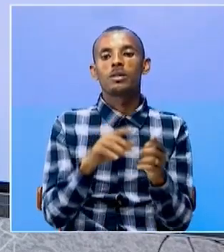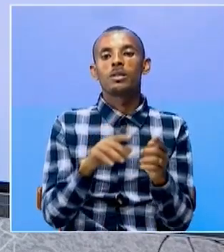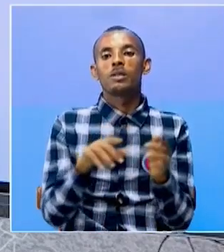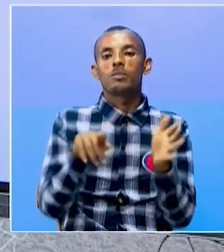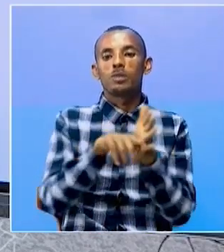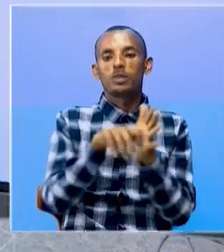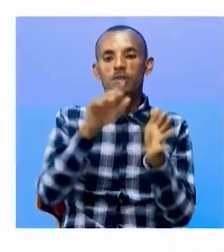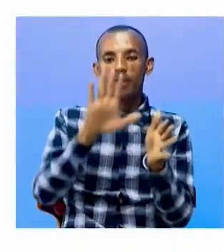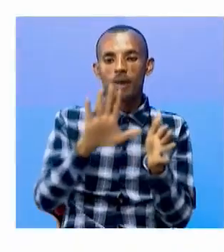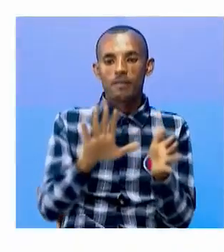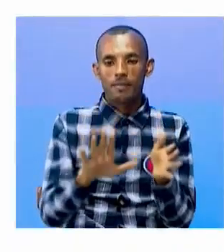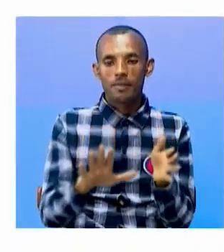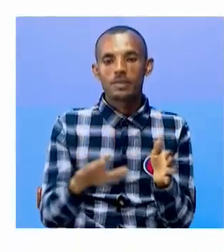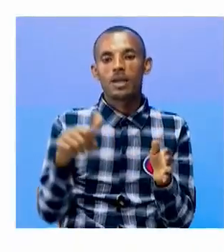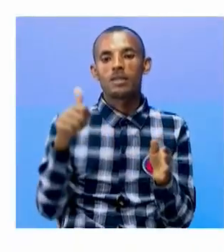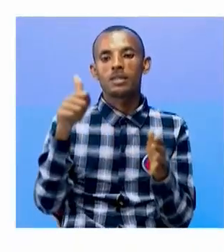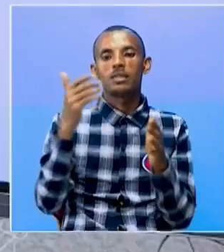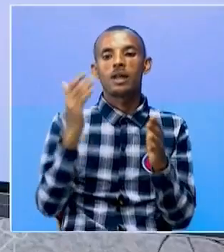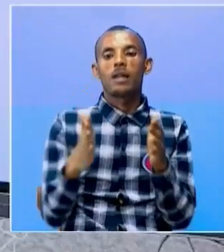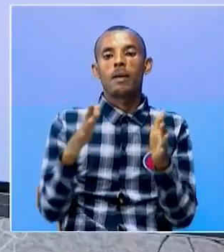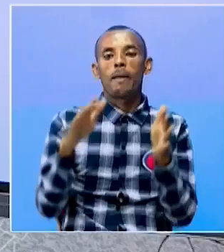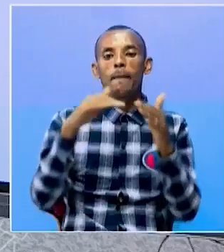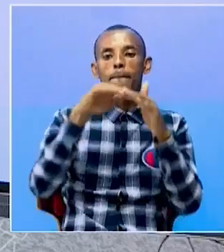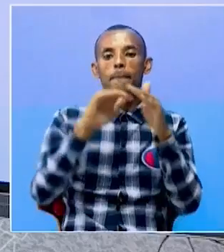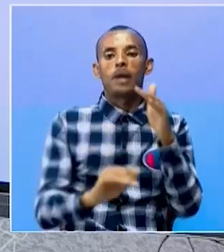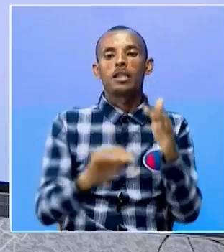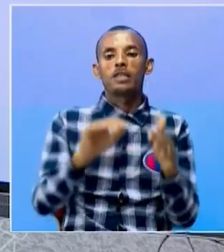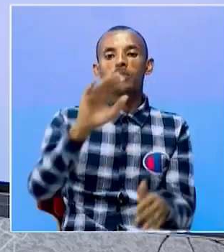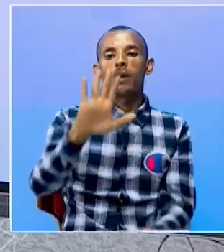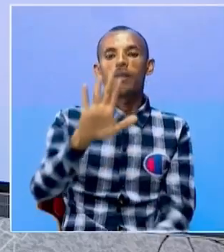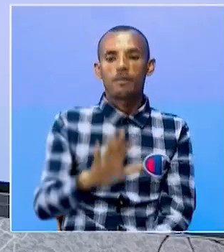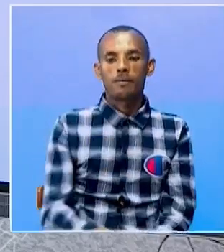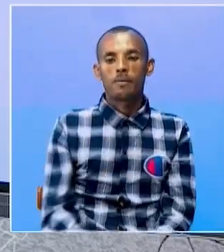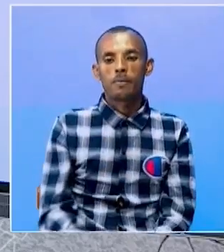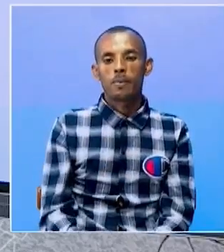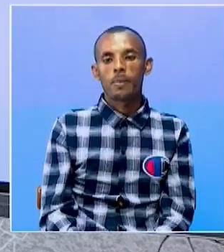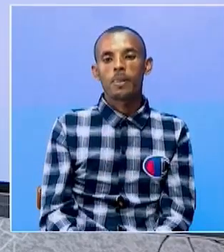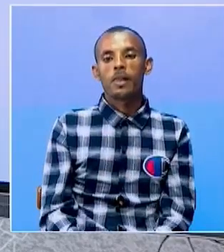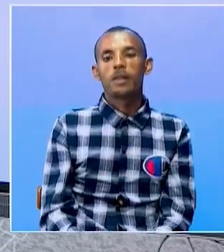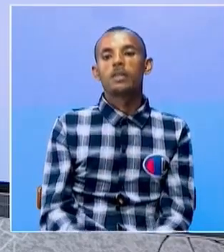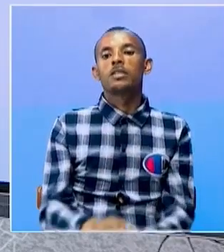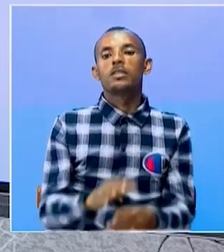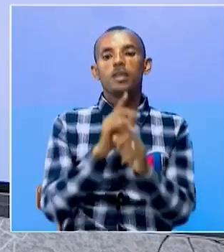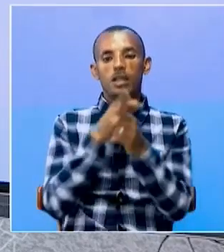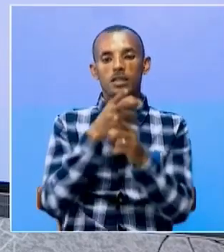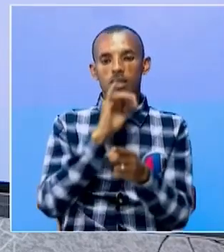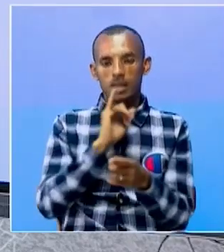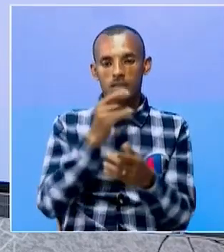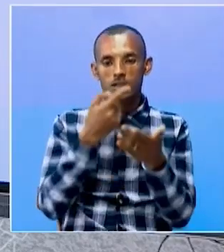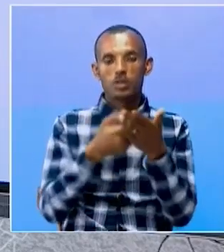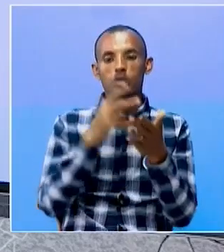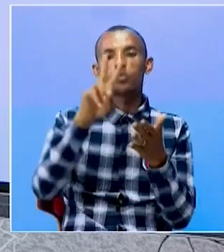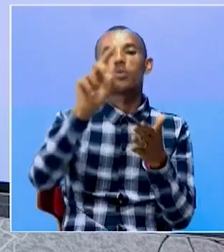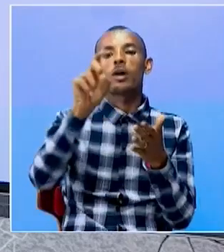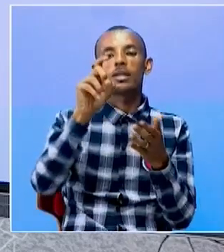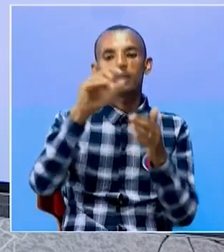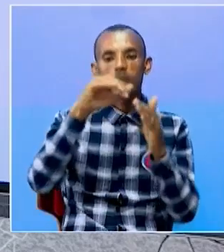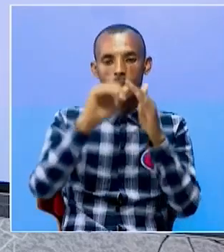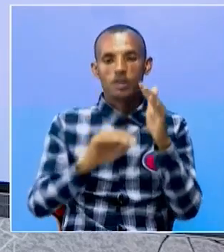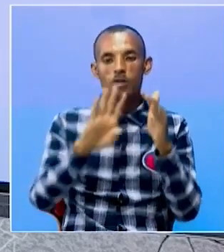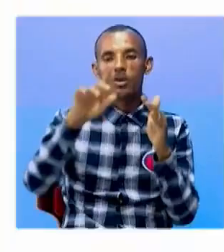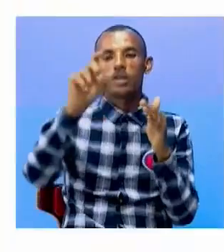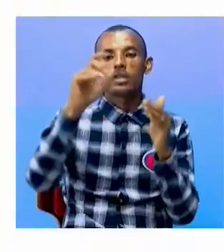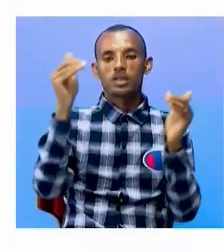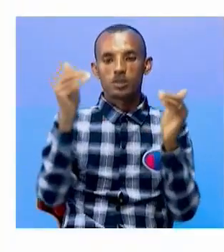when you move to the other side, it becomes minus 5. Therefore, here, 2x minus 4x, it is